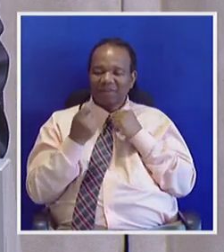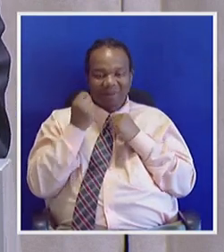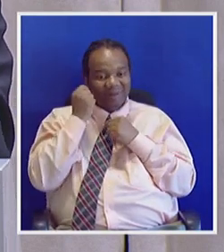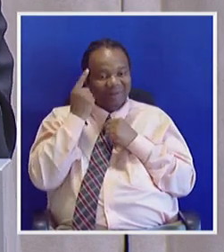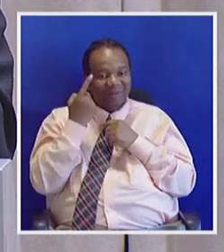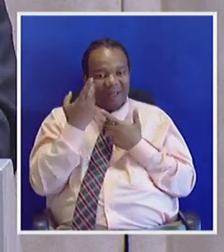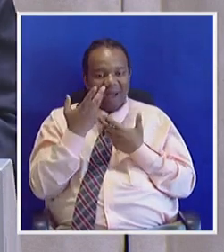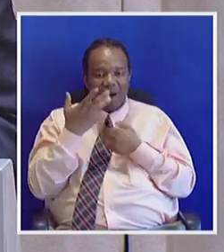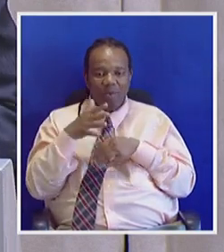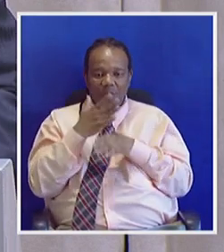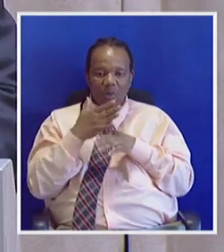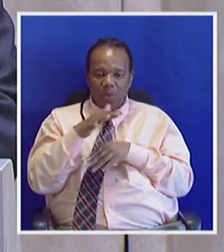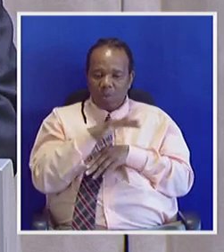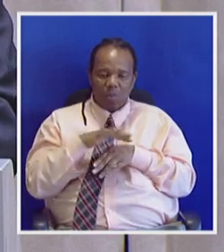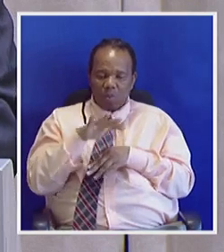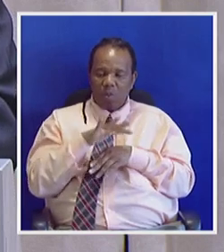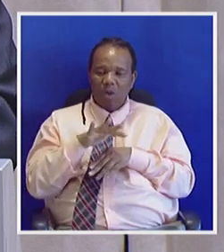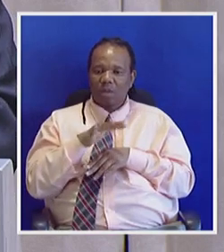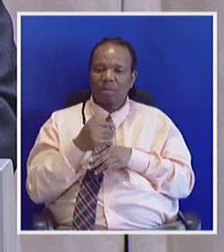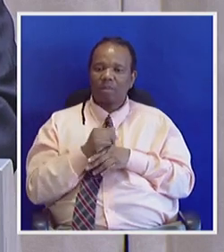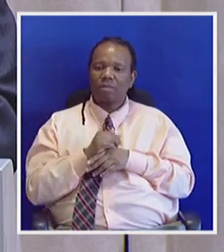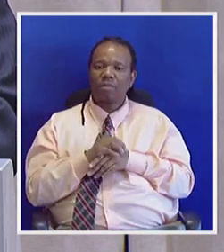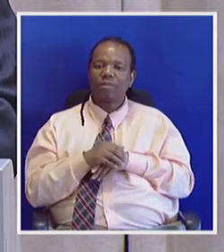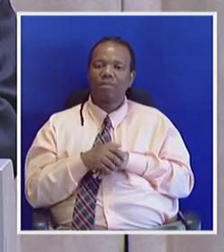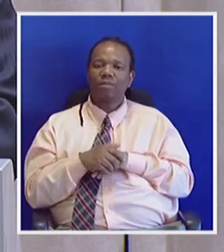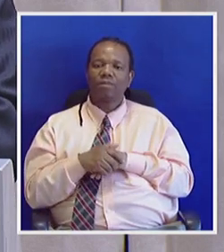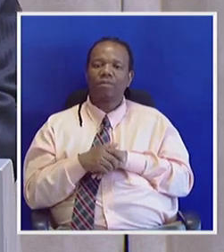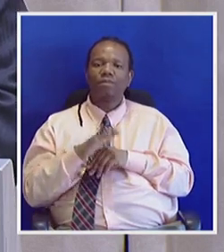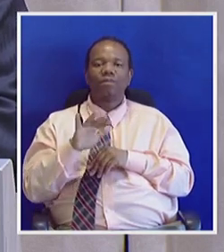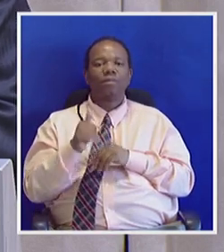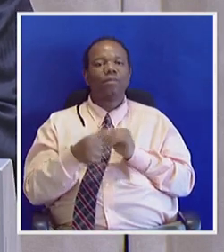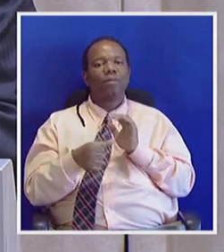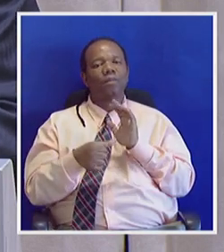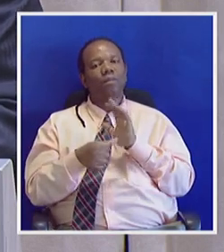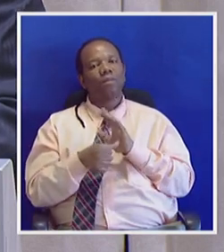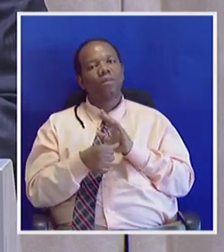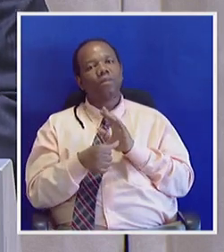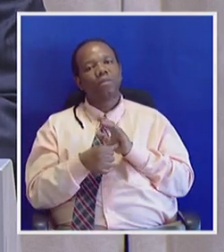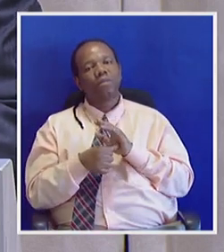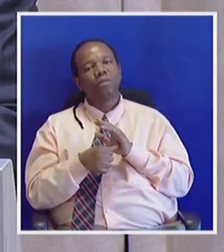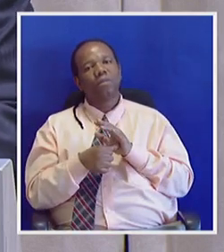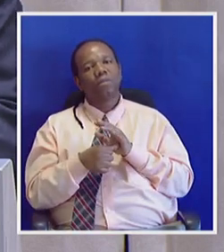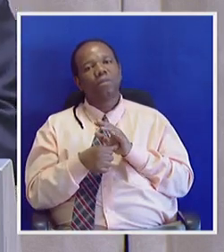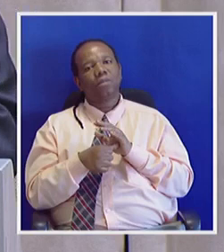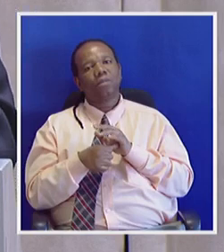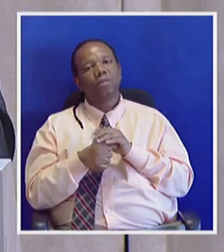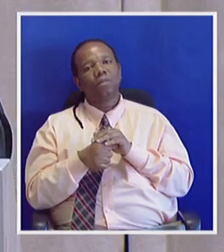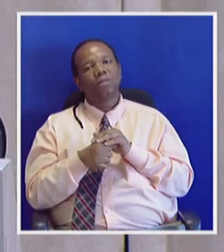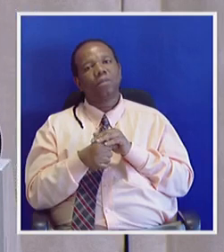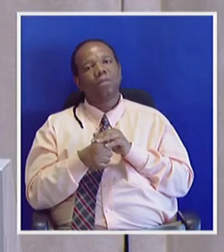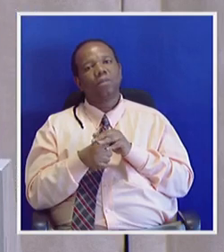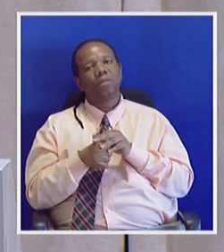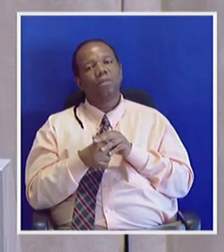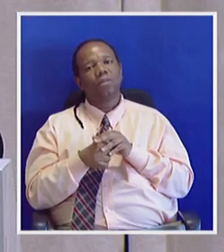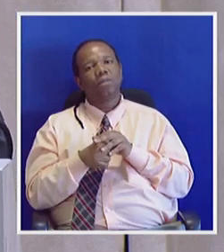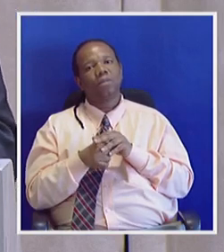hore ba ke ba leke hore ba fumane mekgatlo e tla ba emelang ka bana